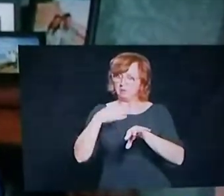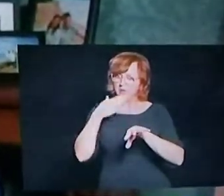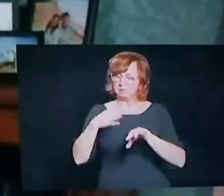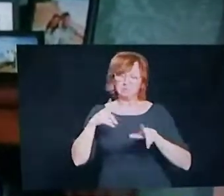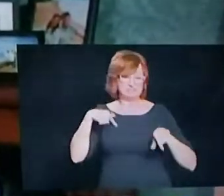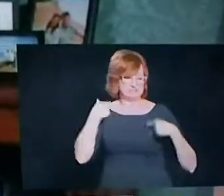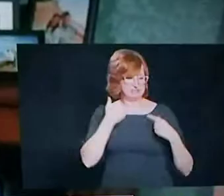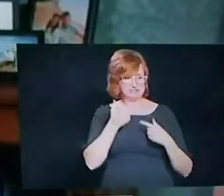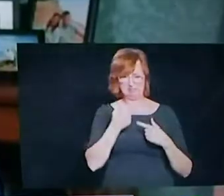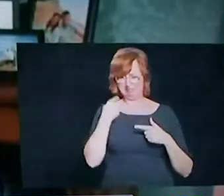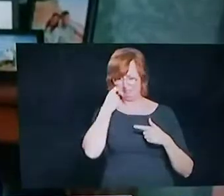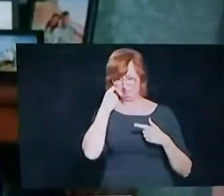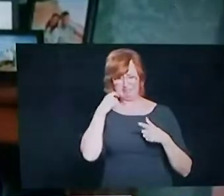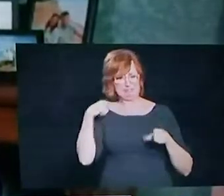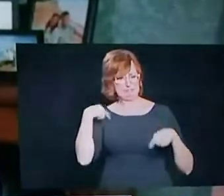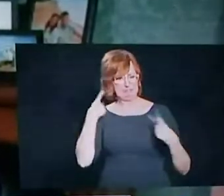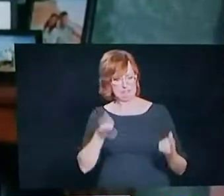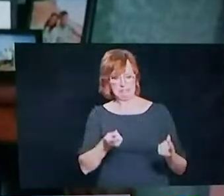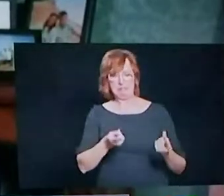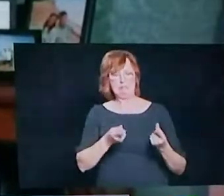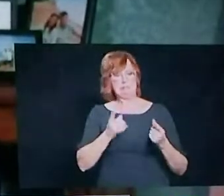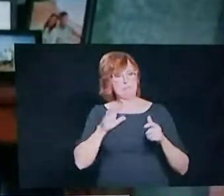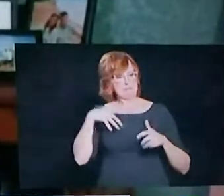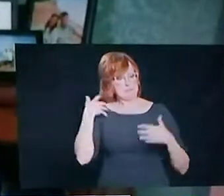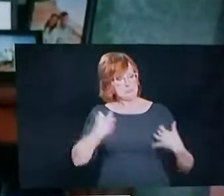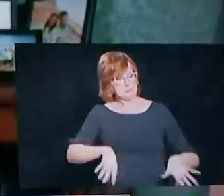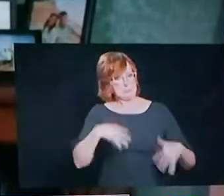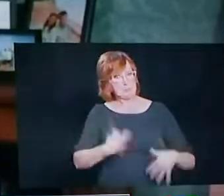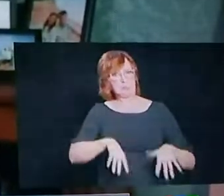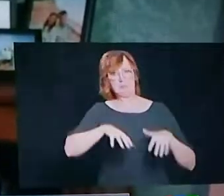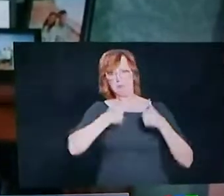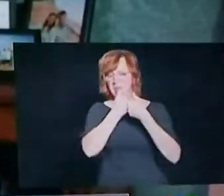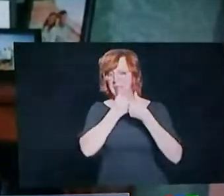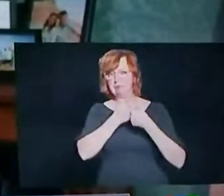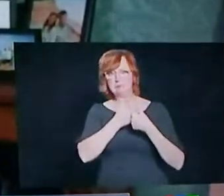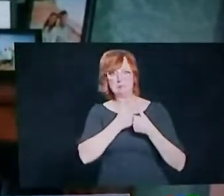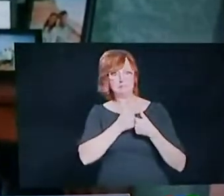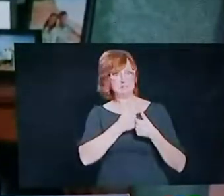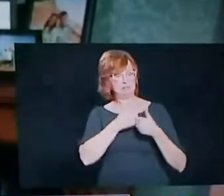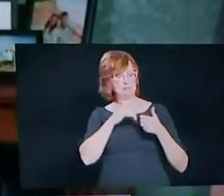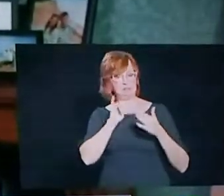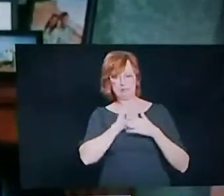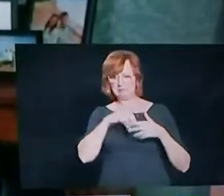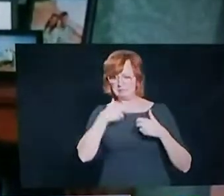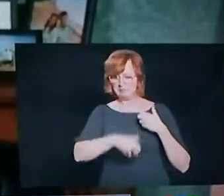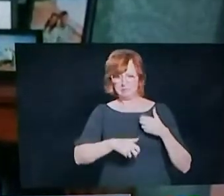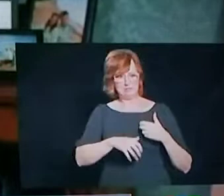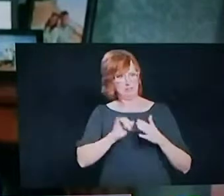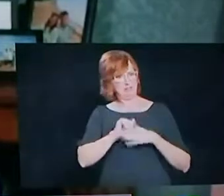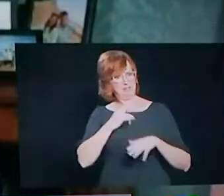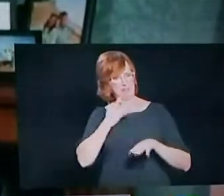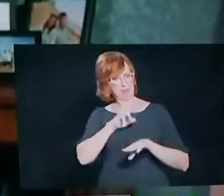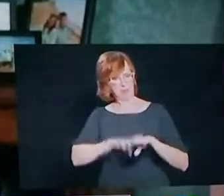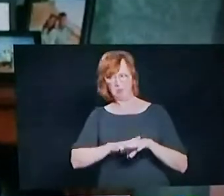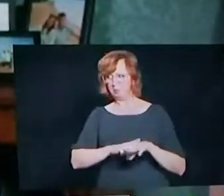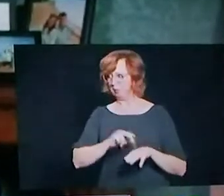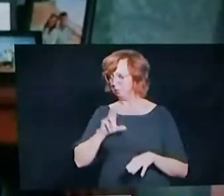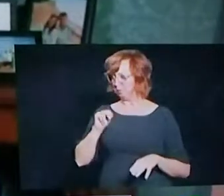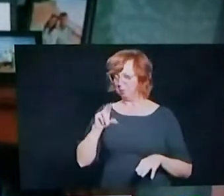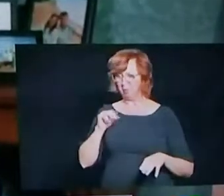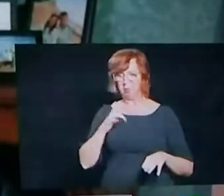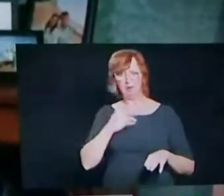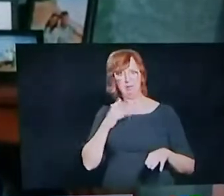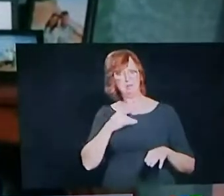everyone. This is not how things are supposed to be. People are meant to be together. And it's against our